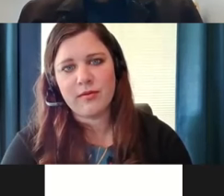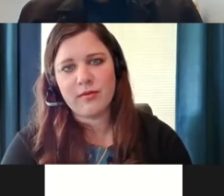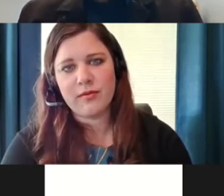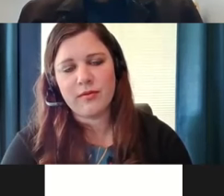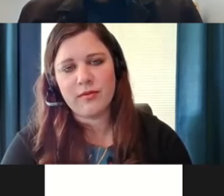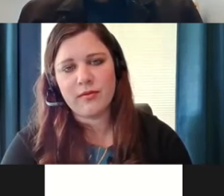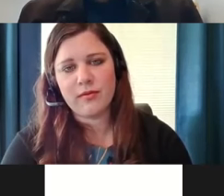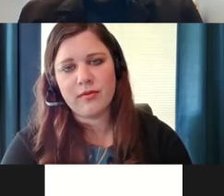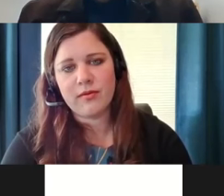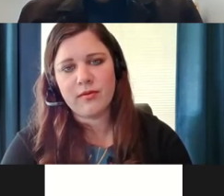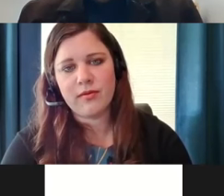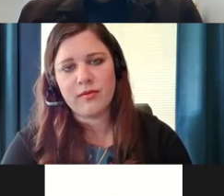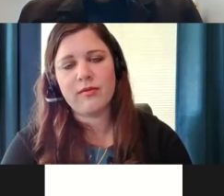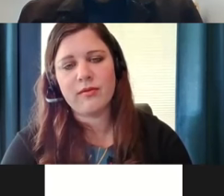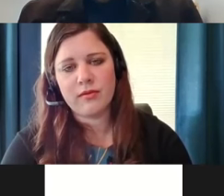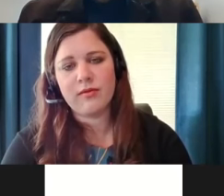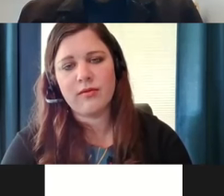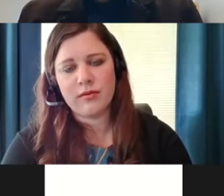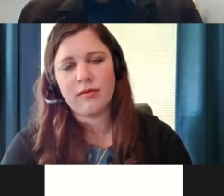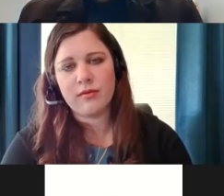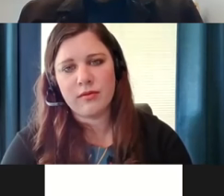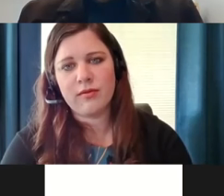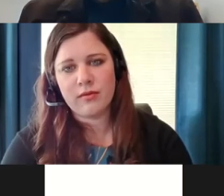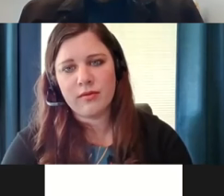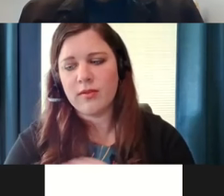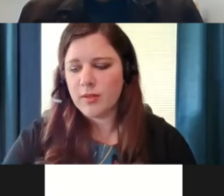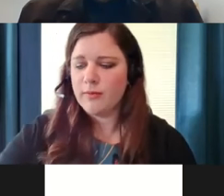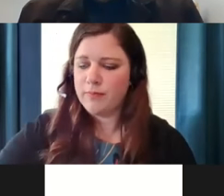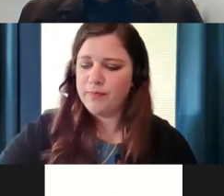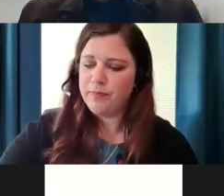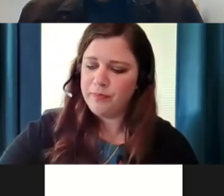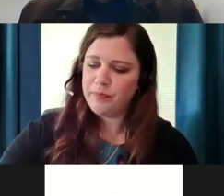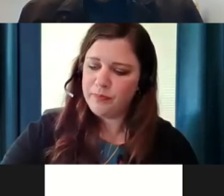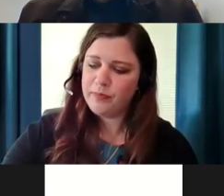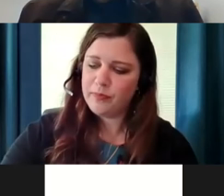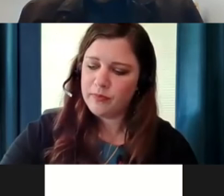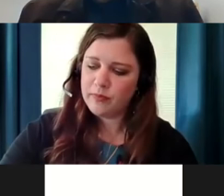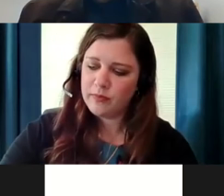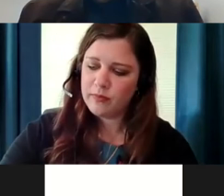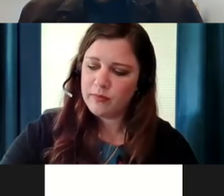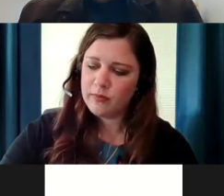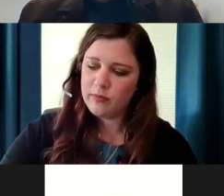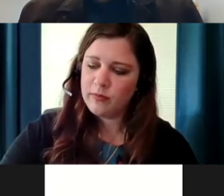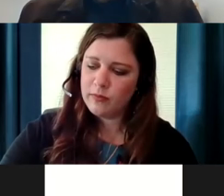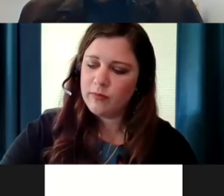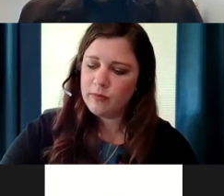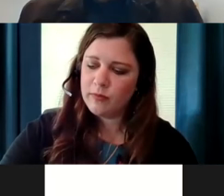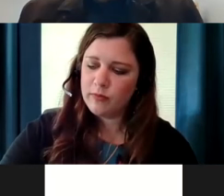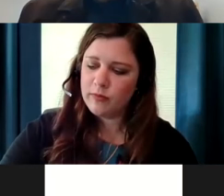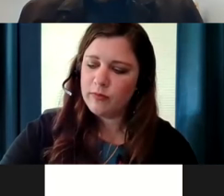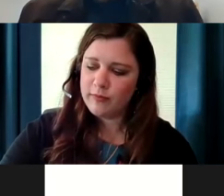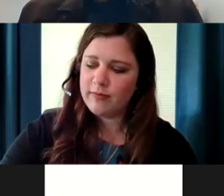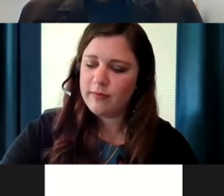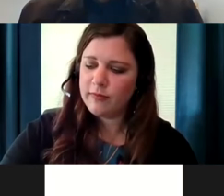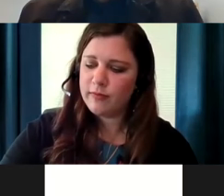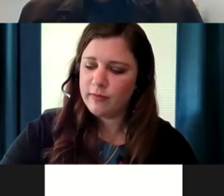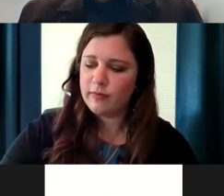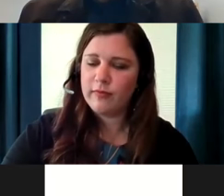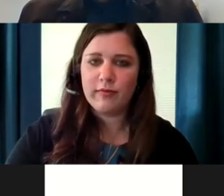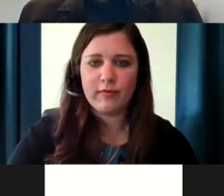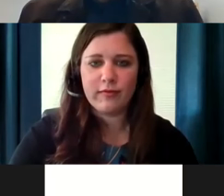of the pieces of technology that they're receiving from